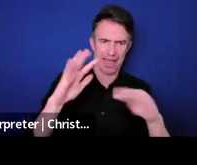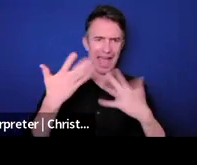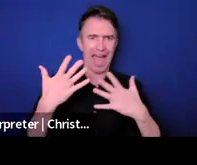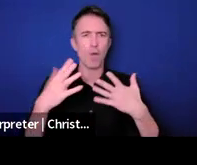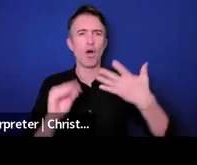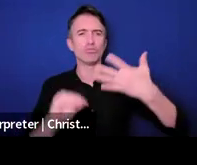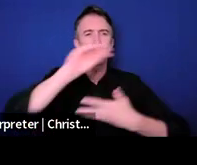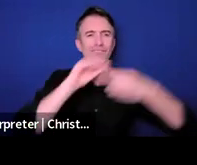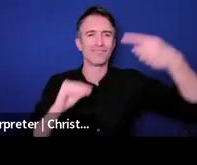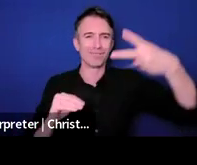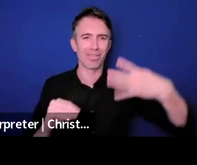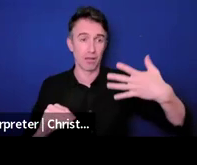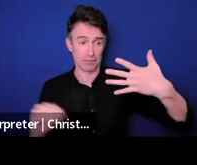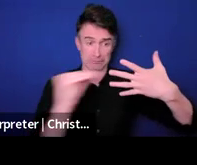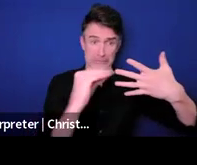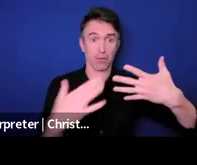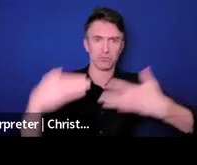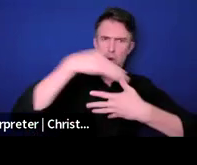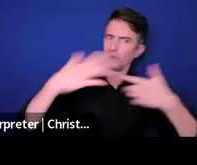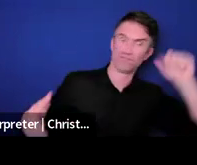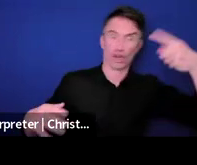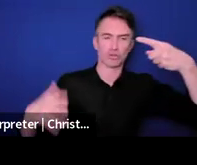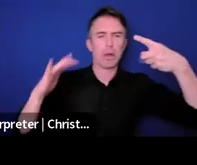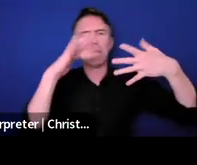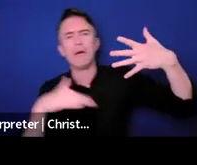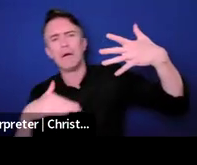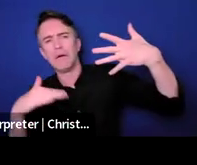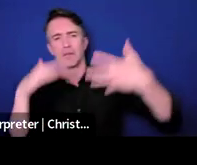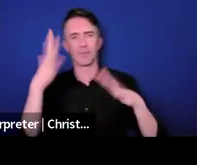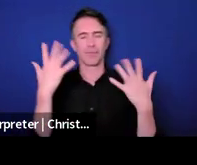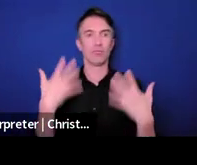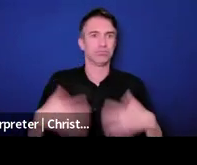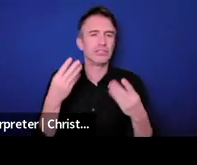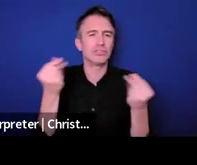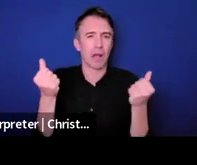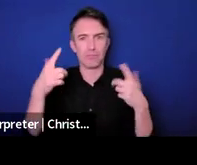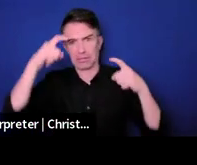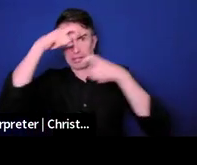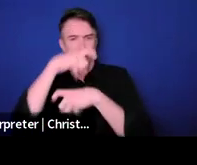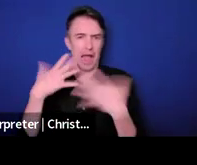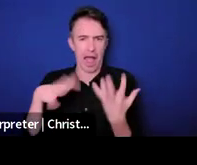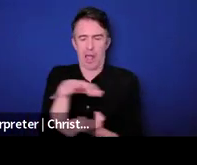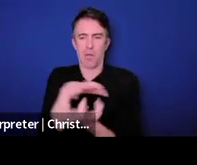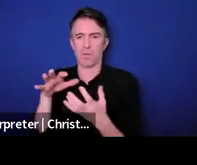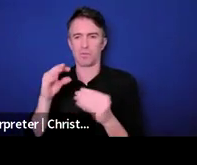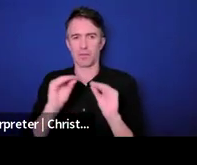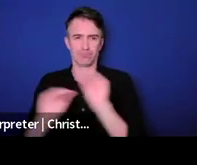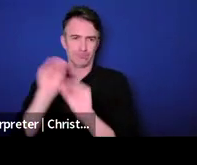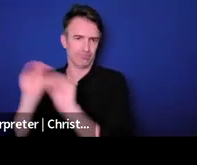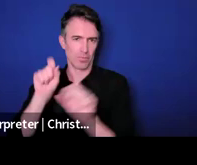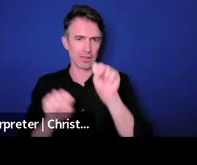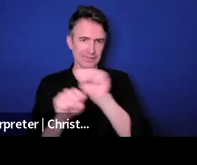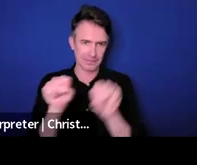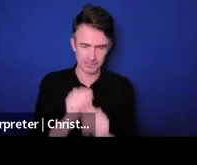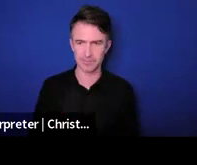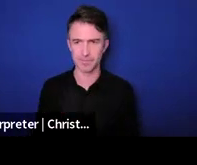might be one of those entry points into the public sector in making sure that we incorporate some of those care and